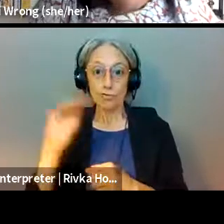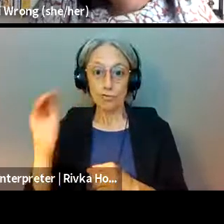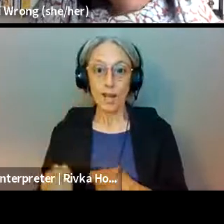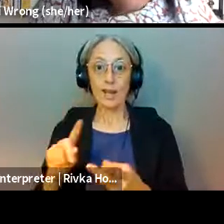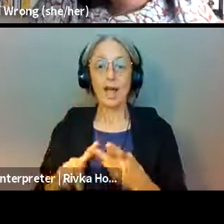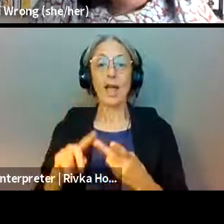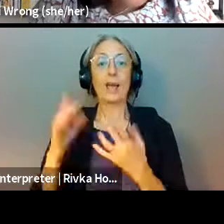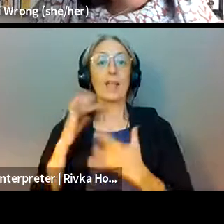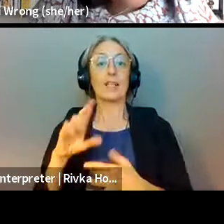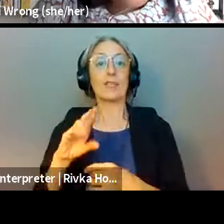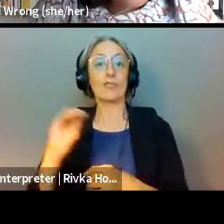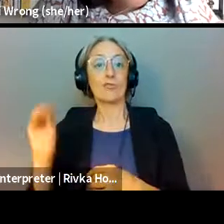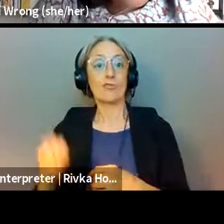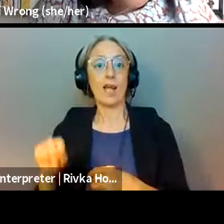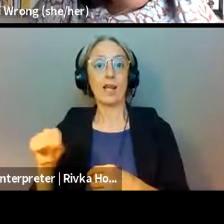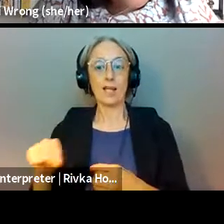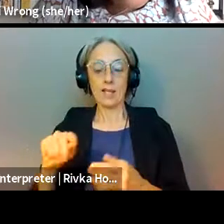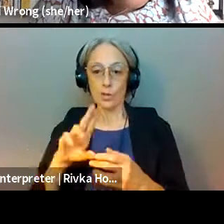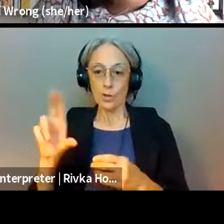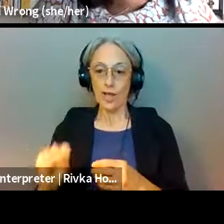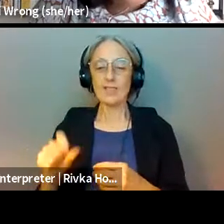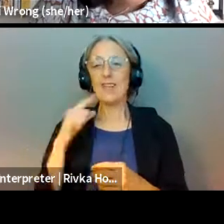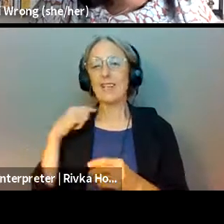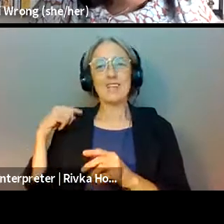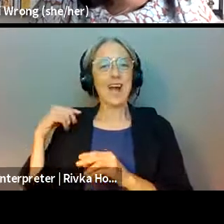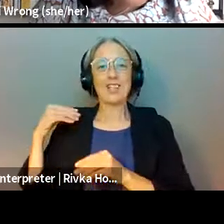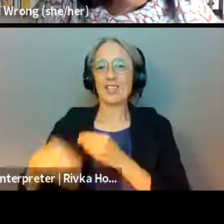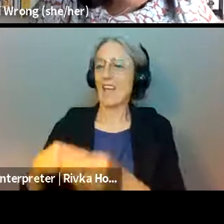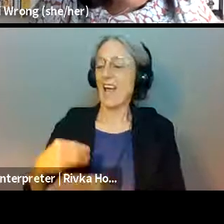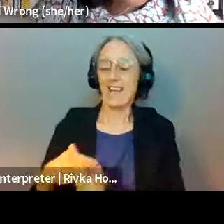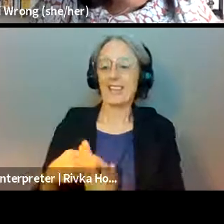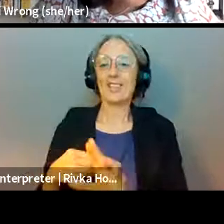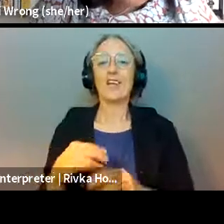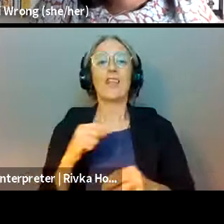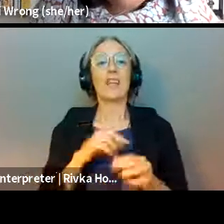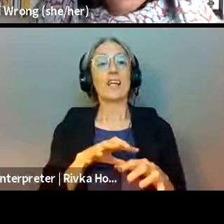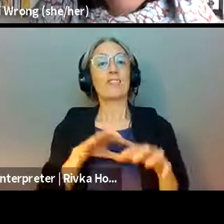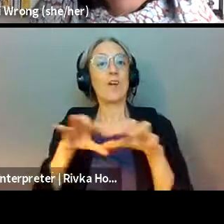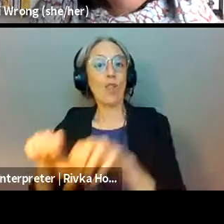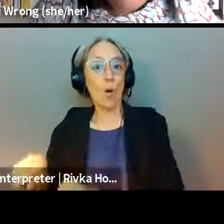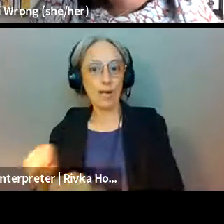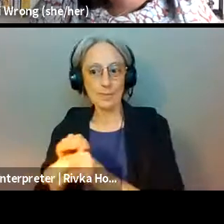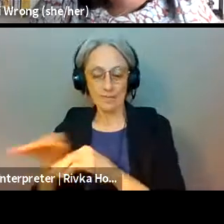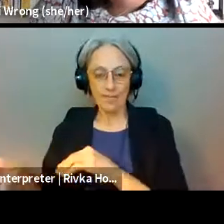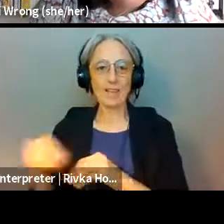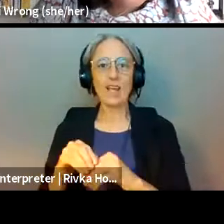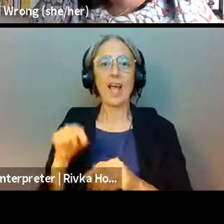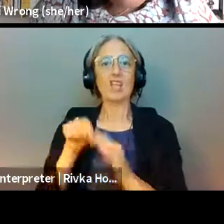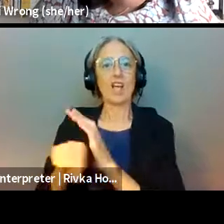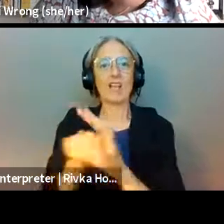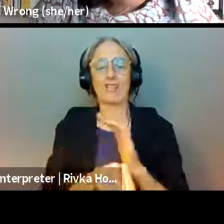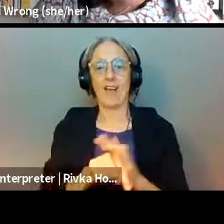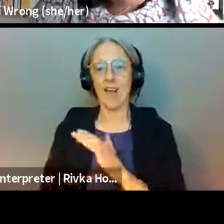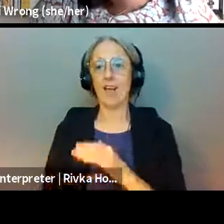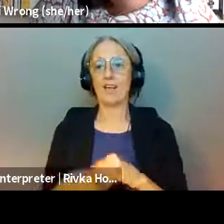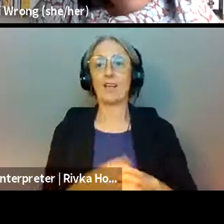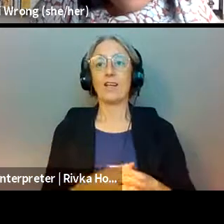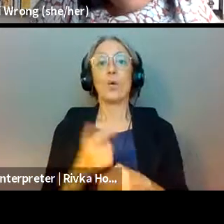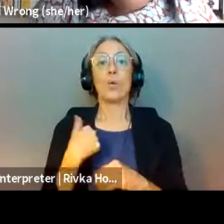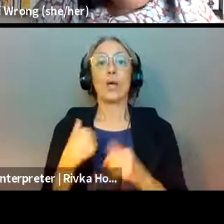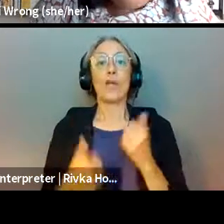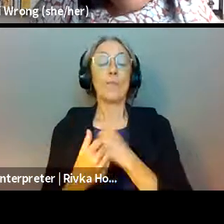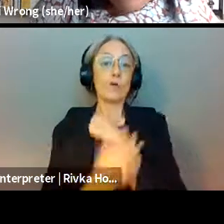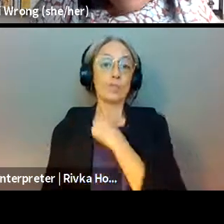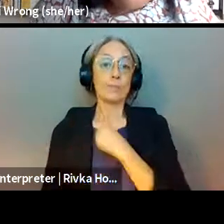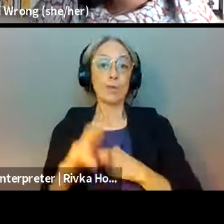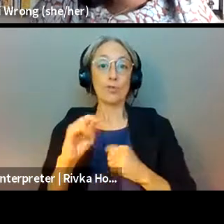due to genetics, but due rather to colonialism and genocide. Per capita, we're the poorest racial group in this country with the